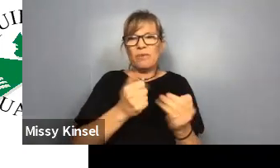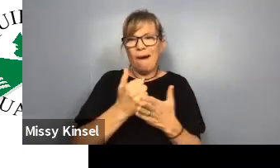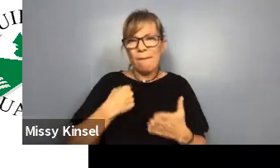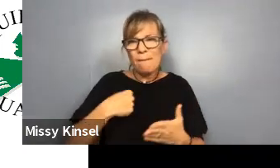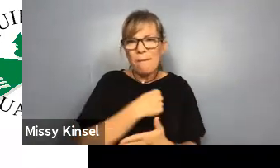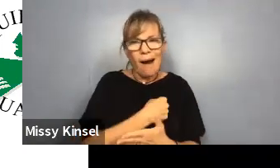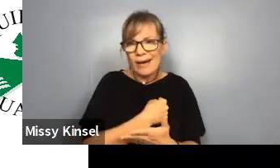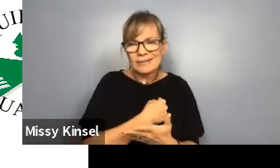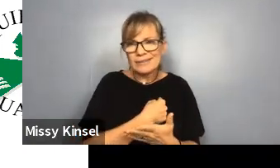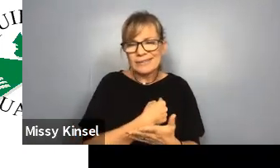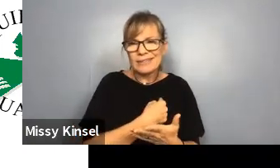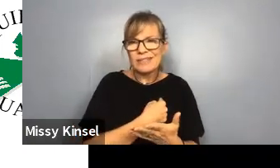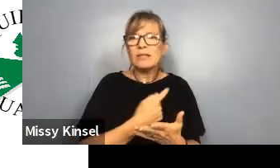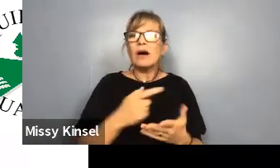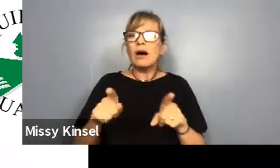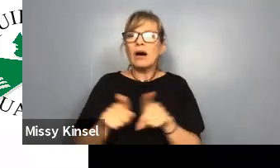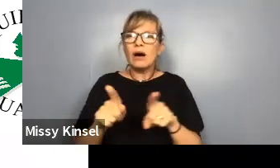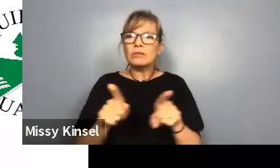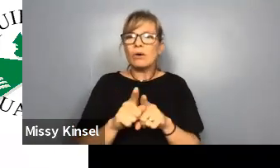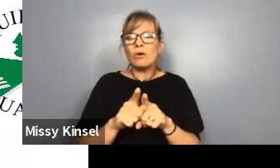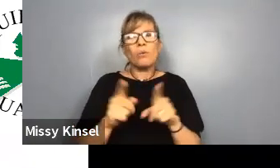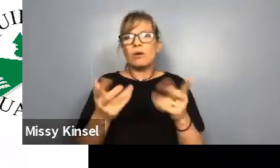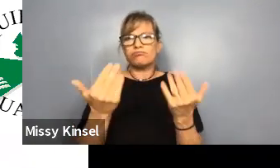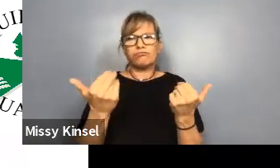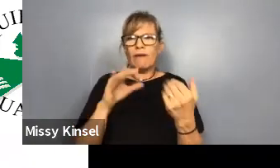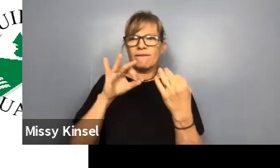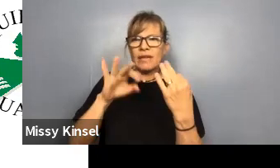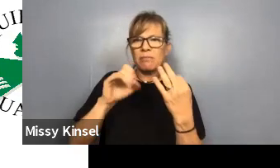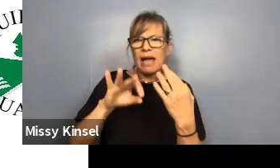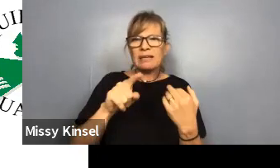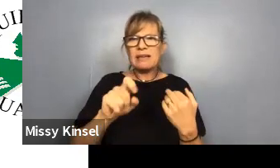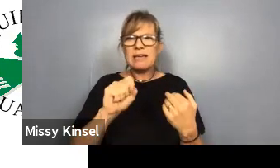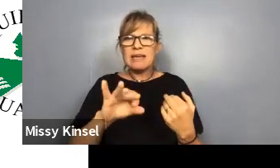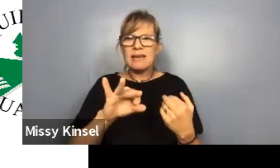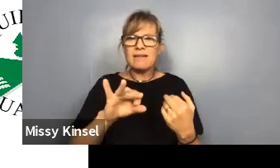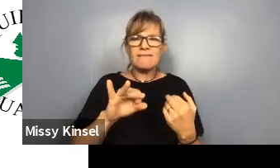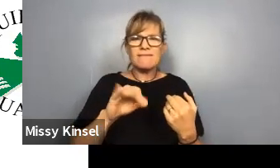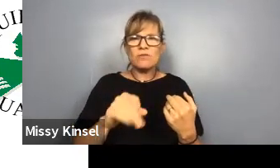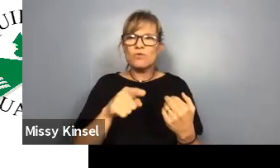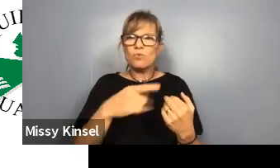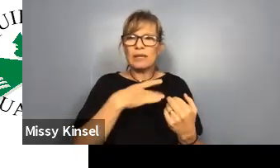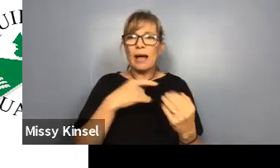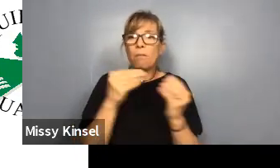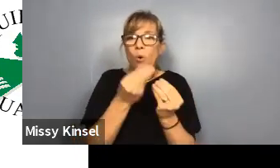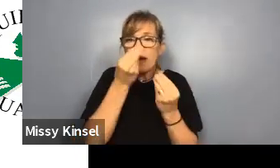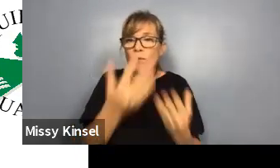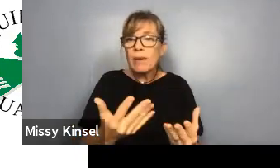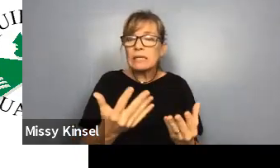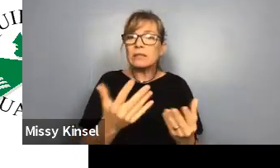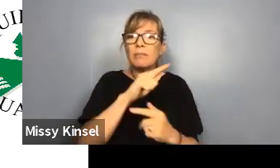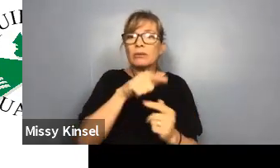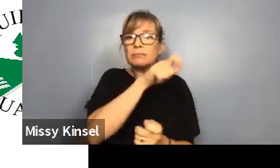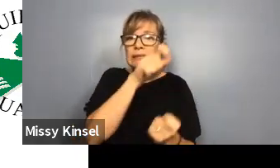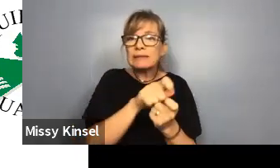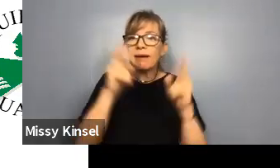purposes. We're also very open to feedback. If there's anything you know, that you'd like more information on, type